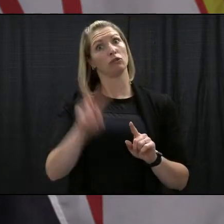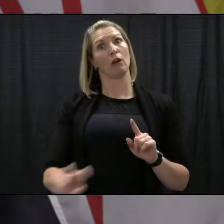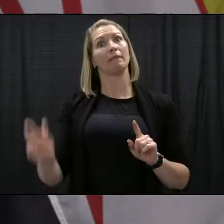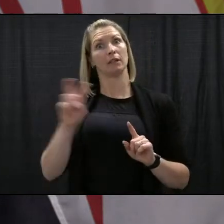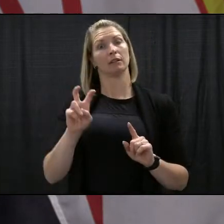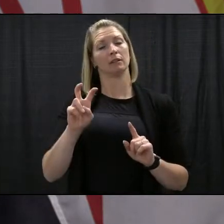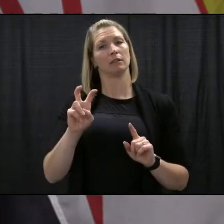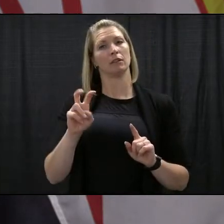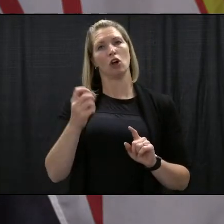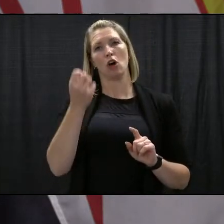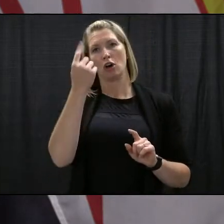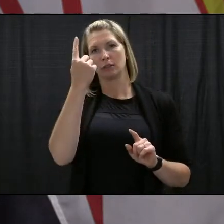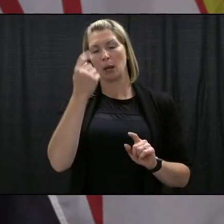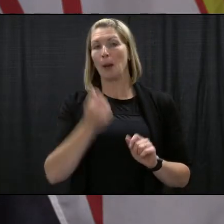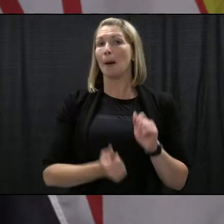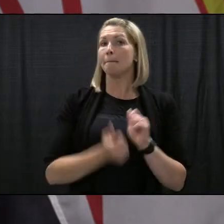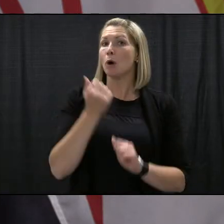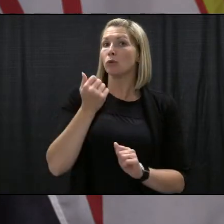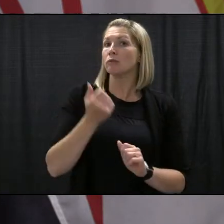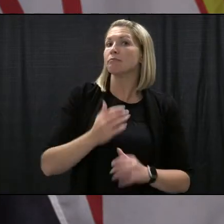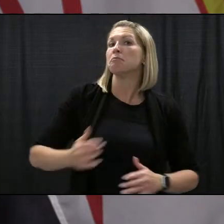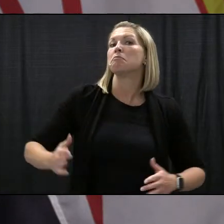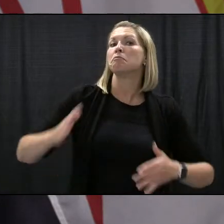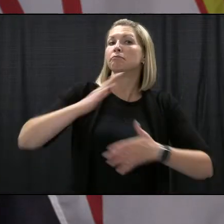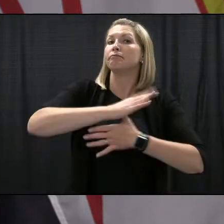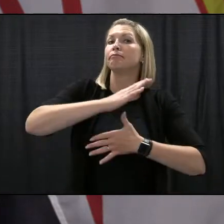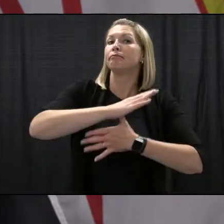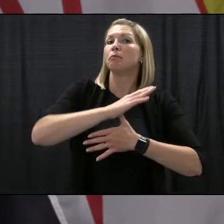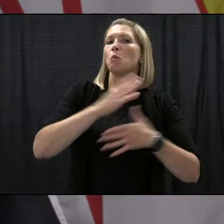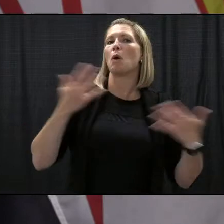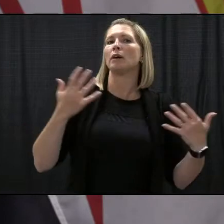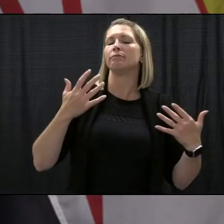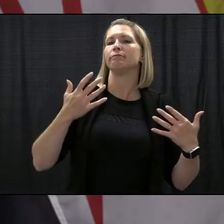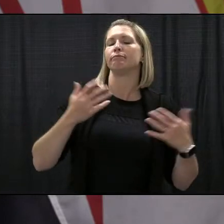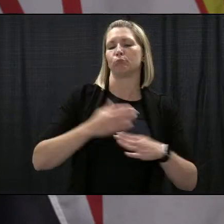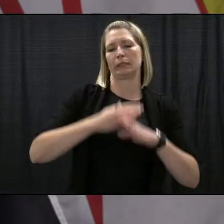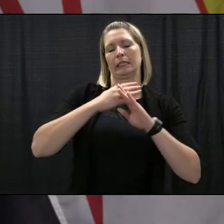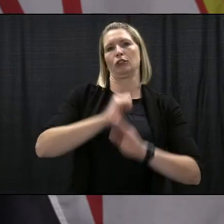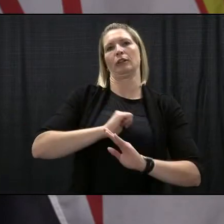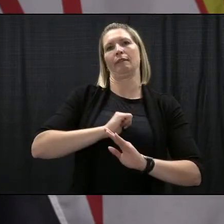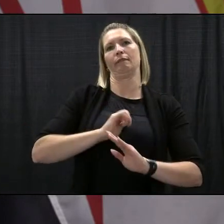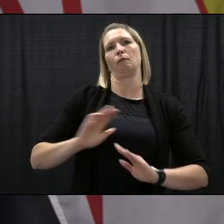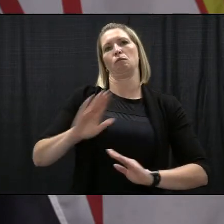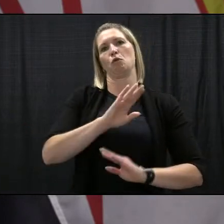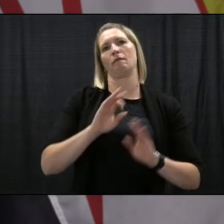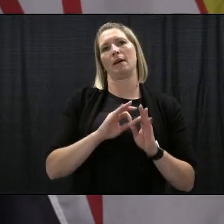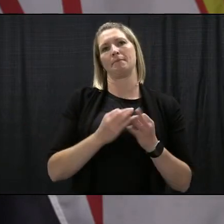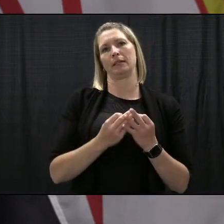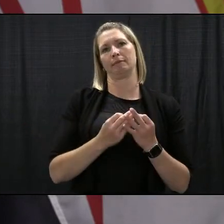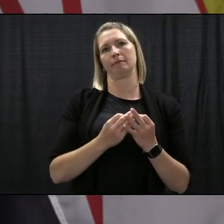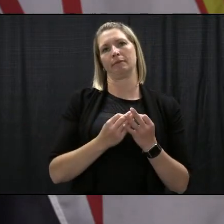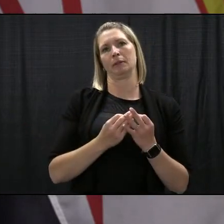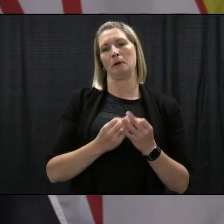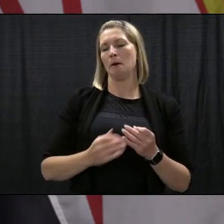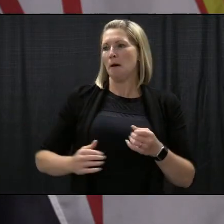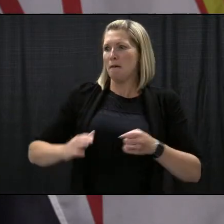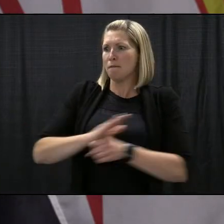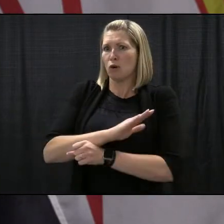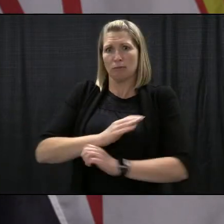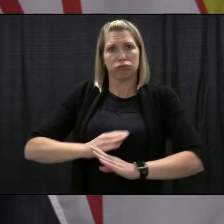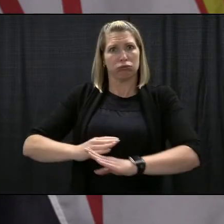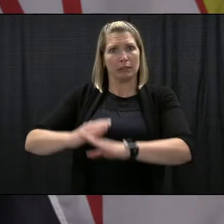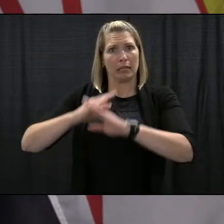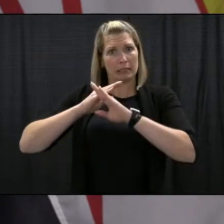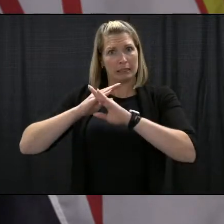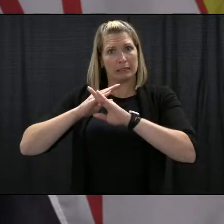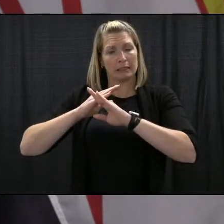important reason is to protect yourself from severe illness associated with COVID-19. Being fully vaccinated also makes it very unlikely that